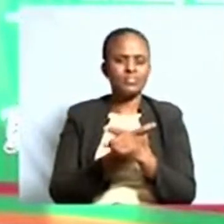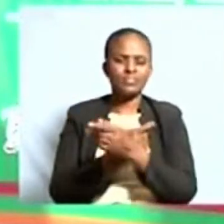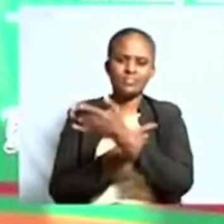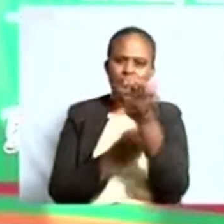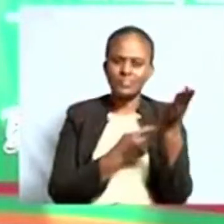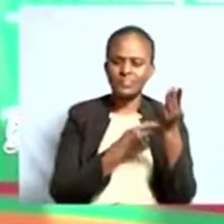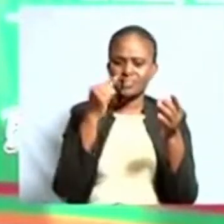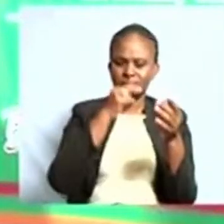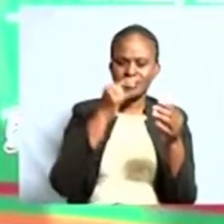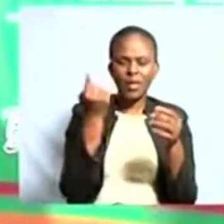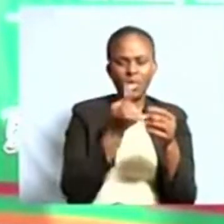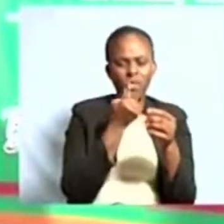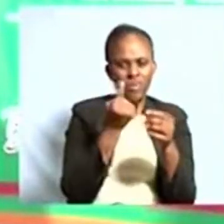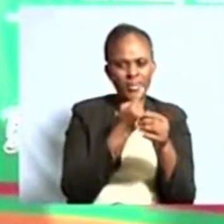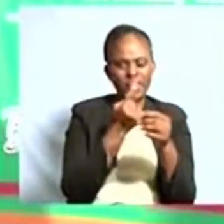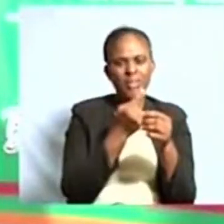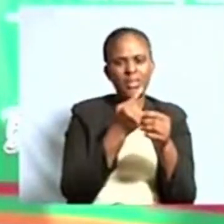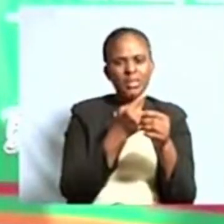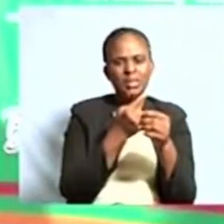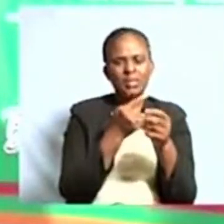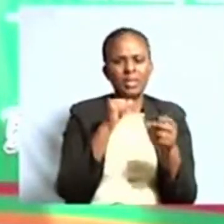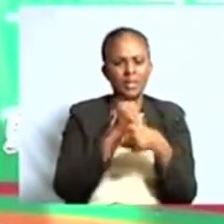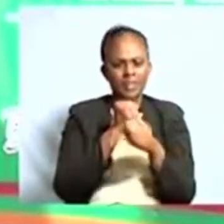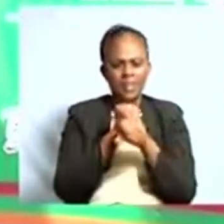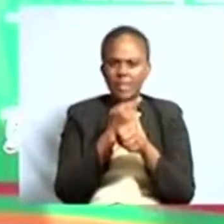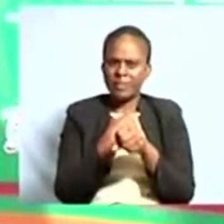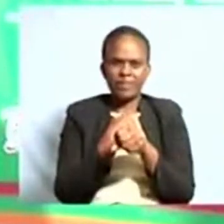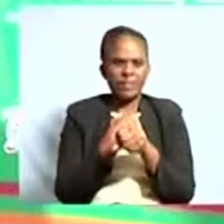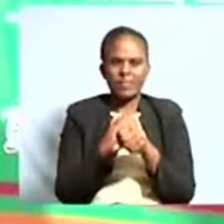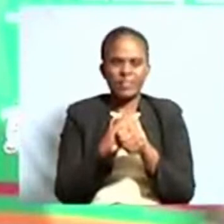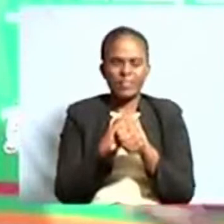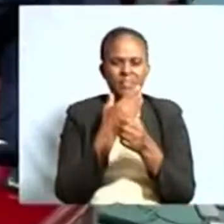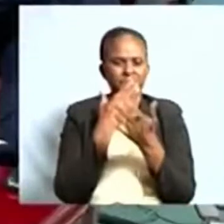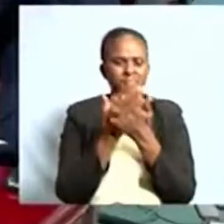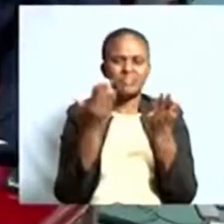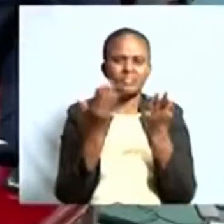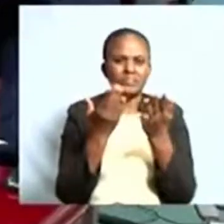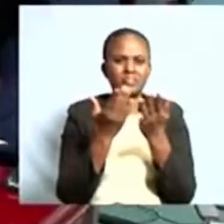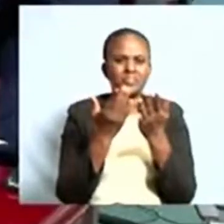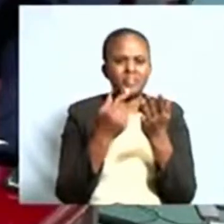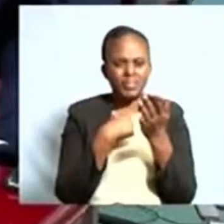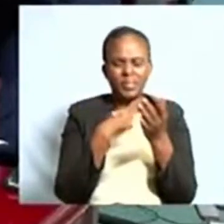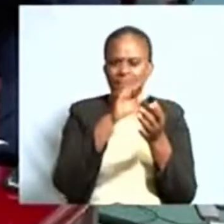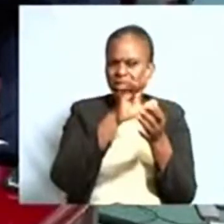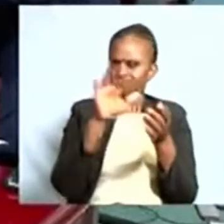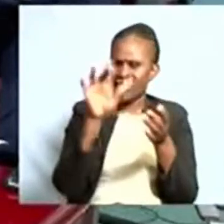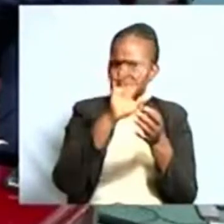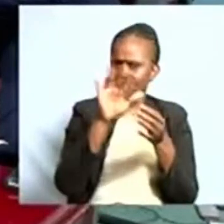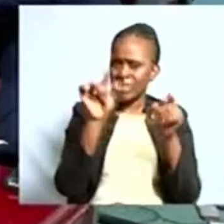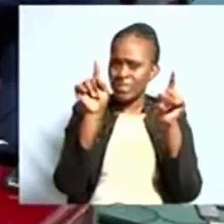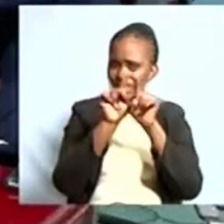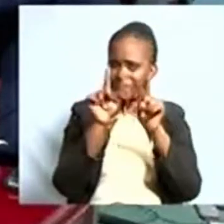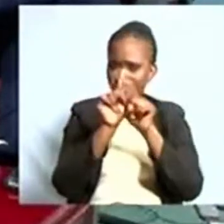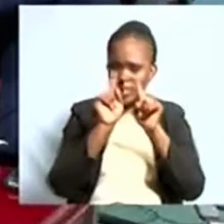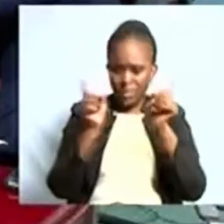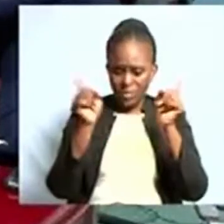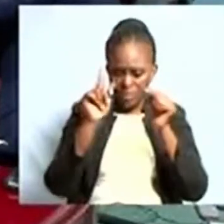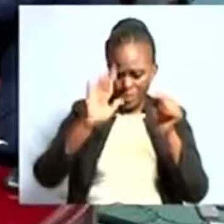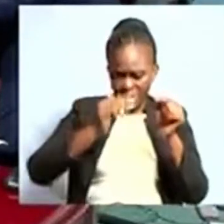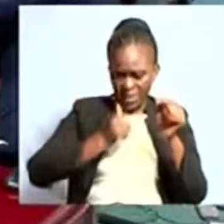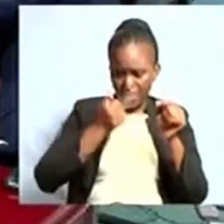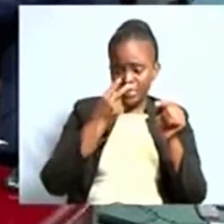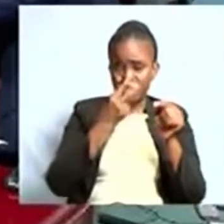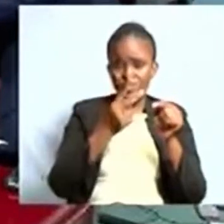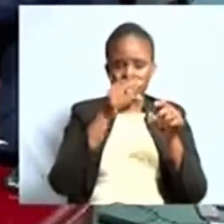counterfeiting. No, it's just to blind me as a consumer to basically say, I'll look at a quick glance, I will spell the same, but when I look into